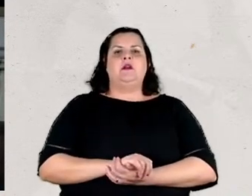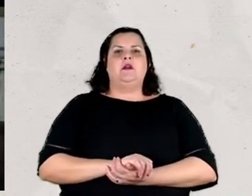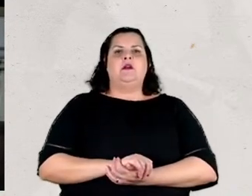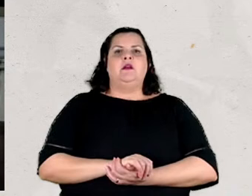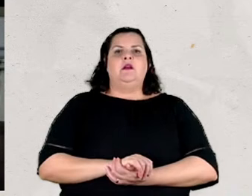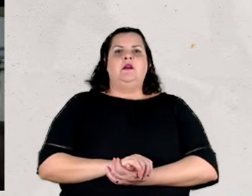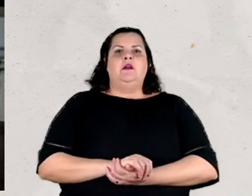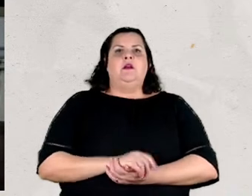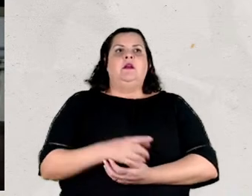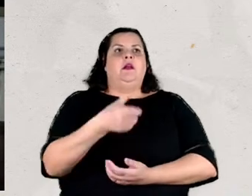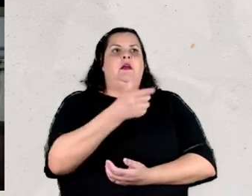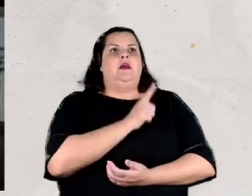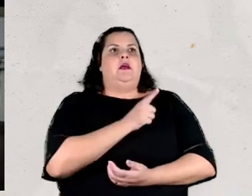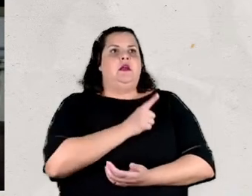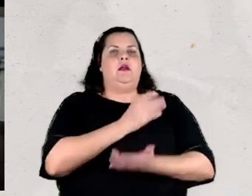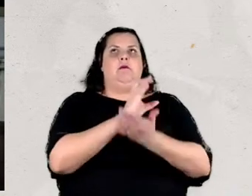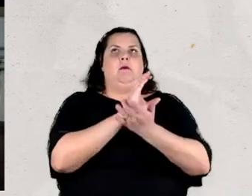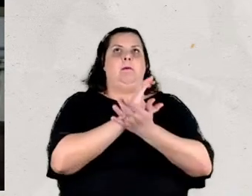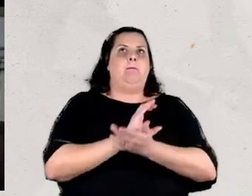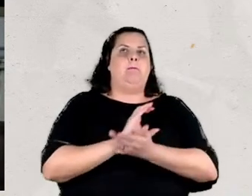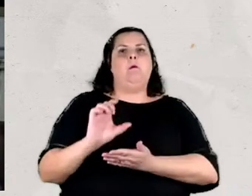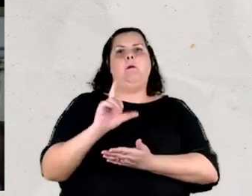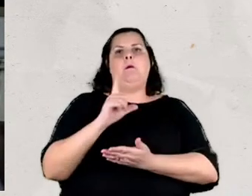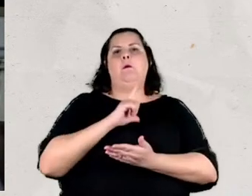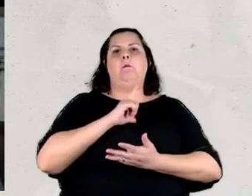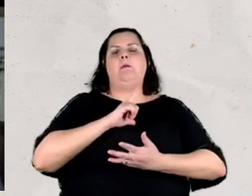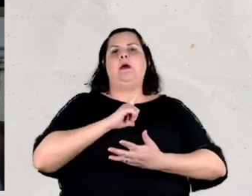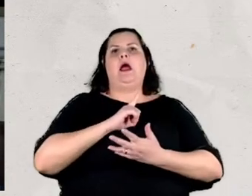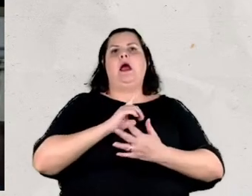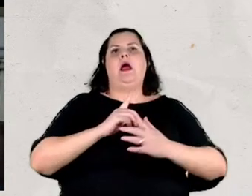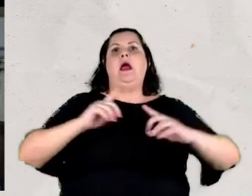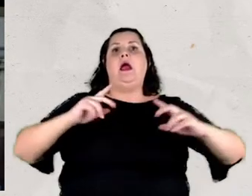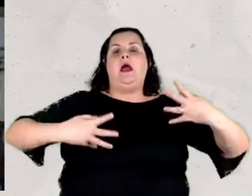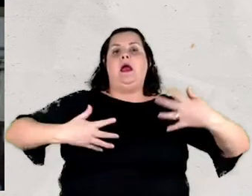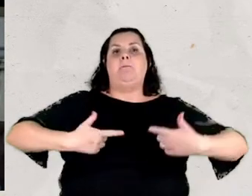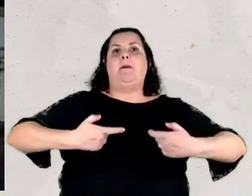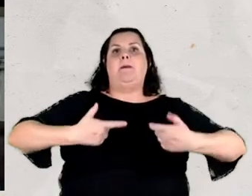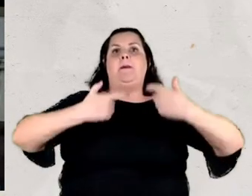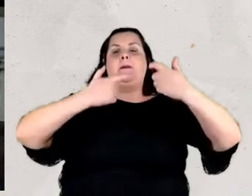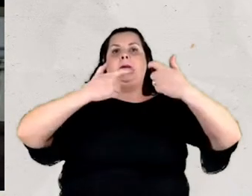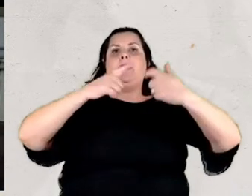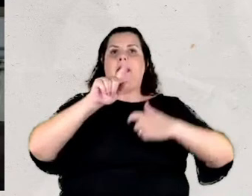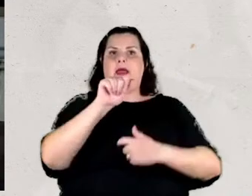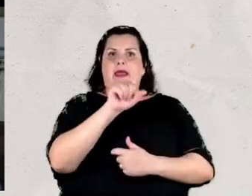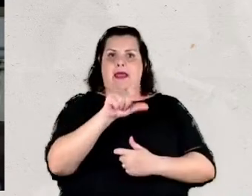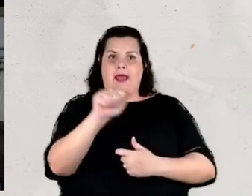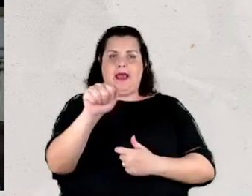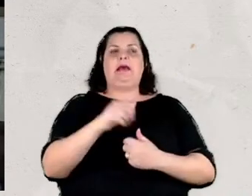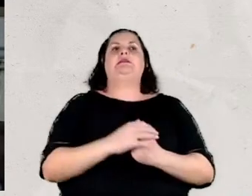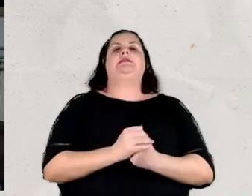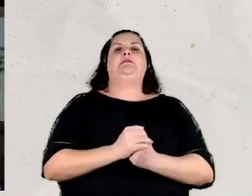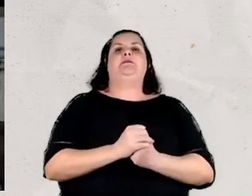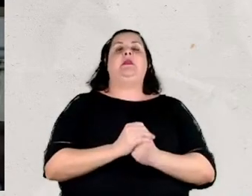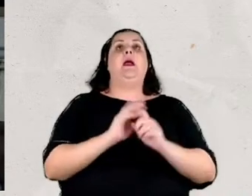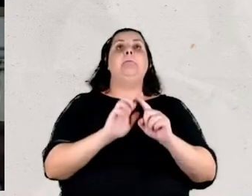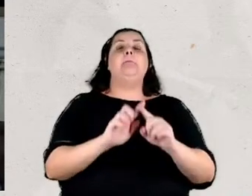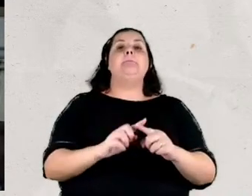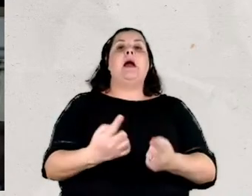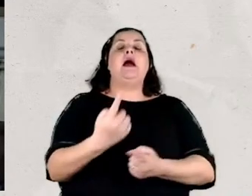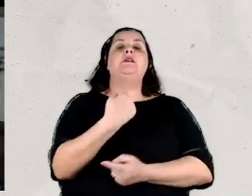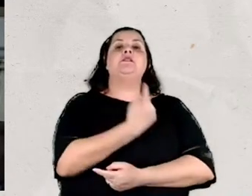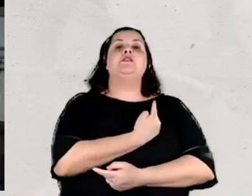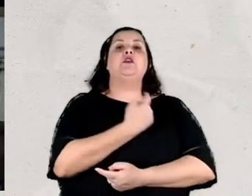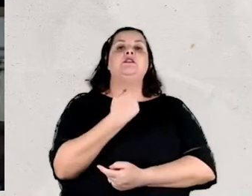we have to do it, we have to try, but I'm skeptical, as I think most Israelis of my